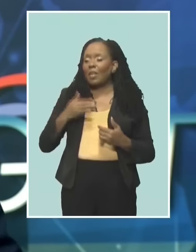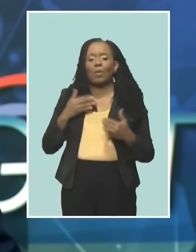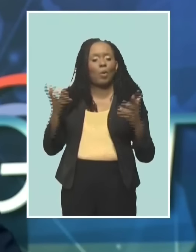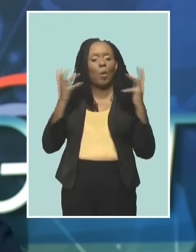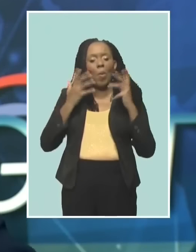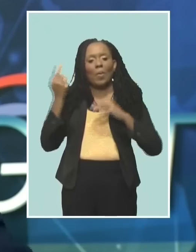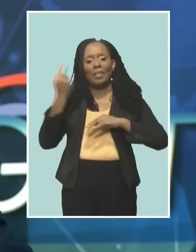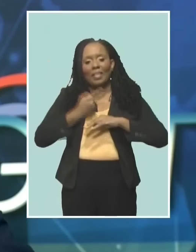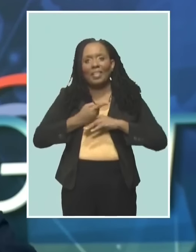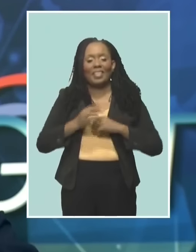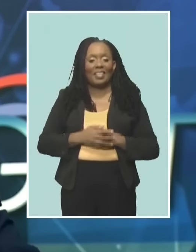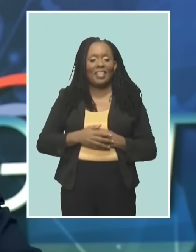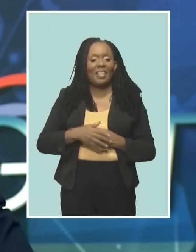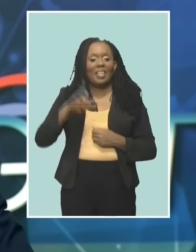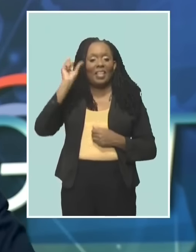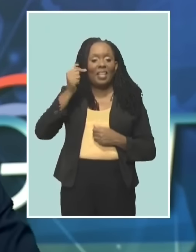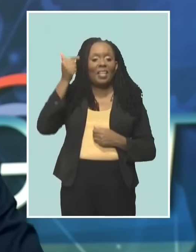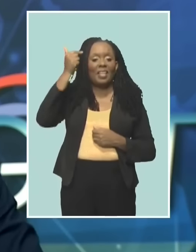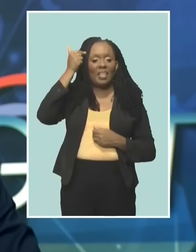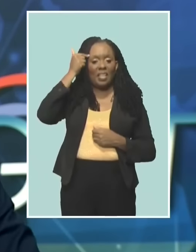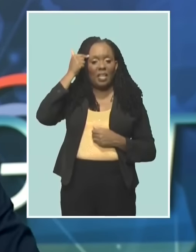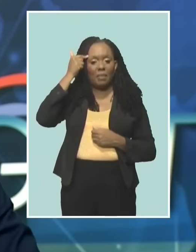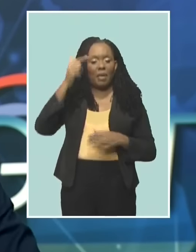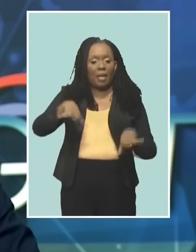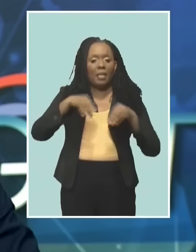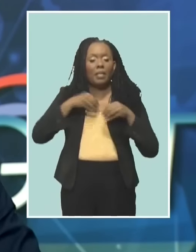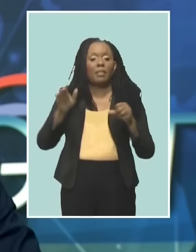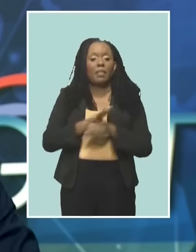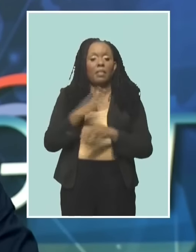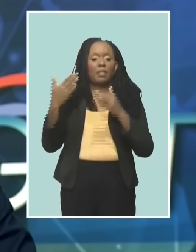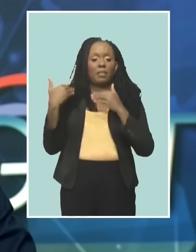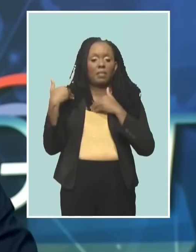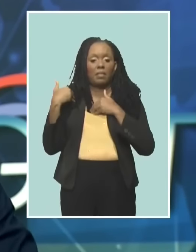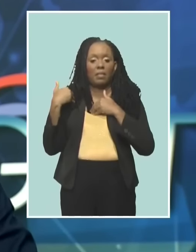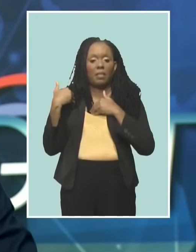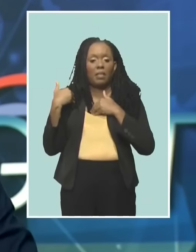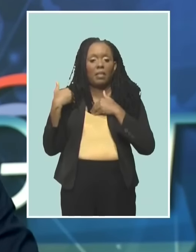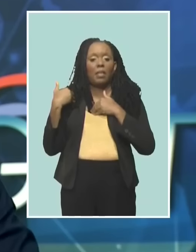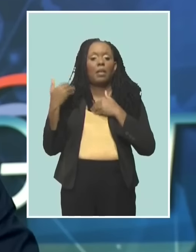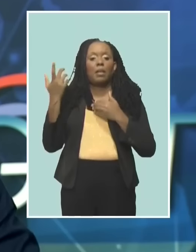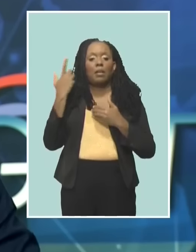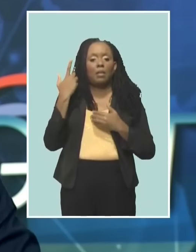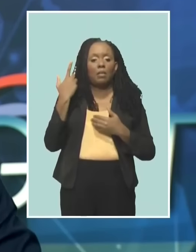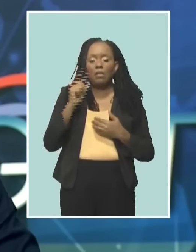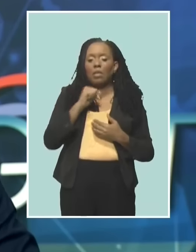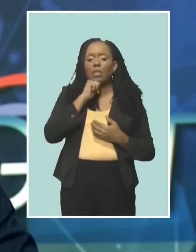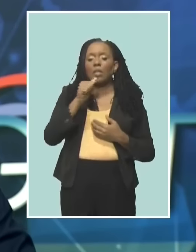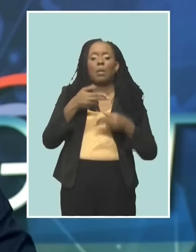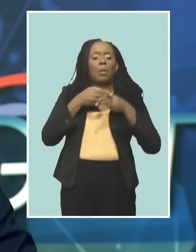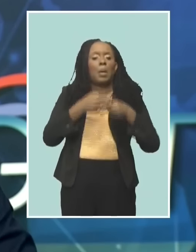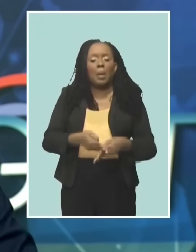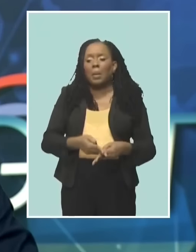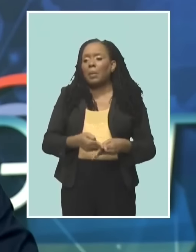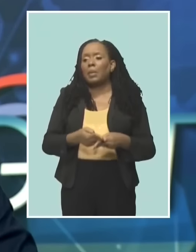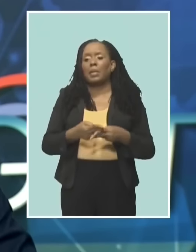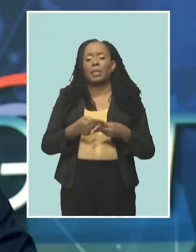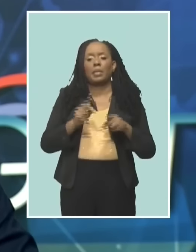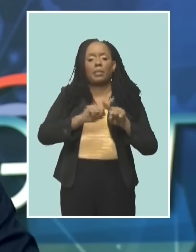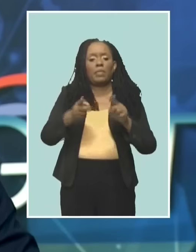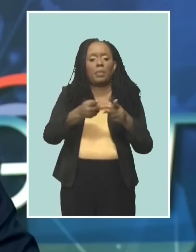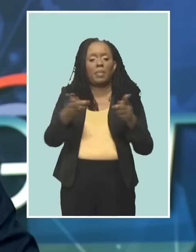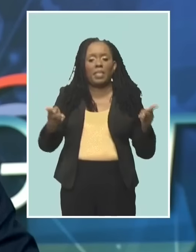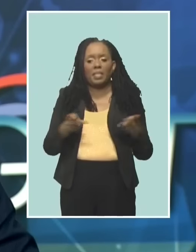it is indeed. Well, government is taking the sole responsibility of naming national facilities away from politicians. Prime